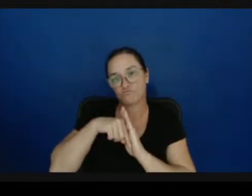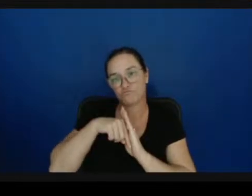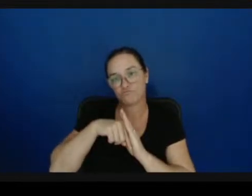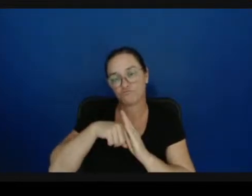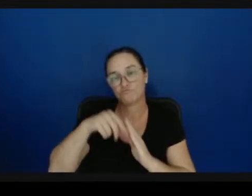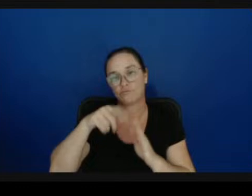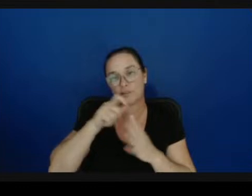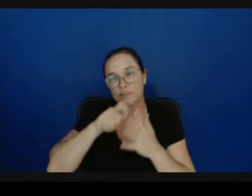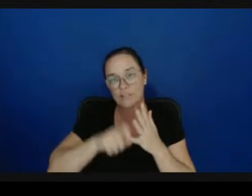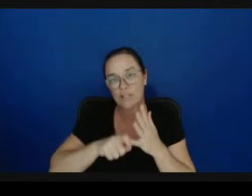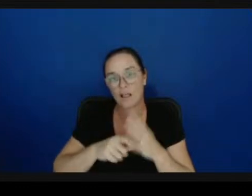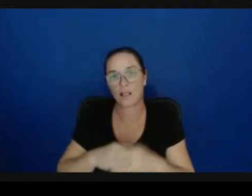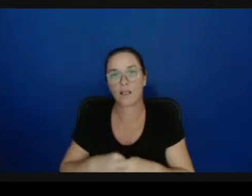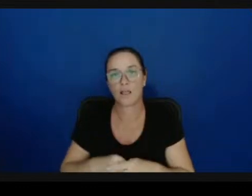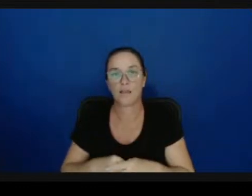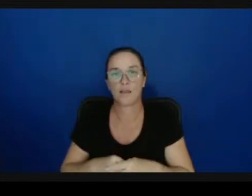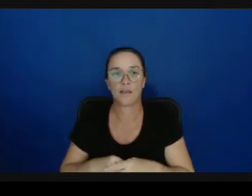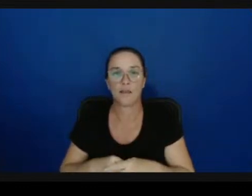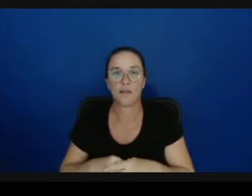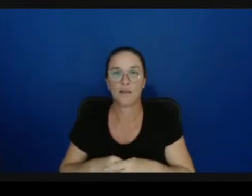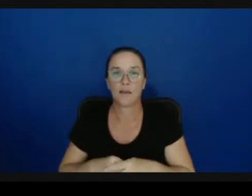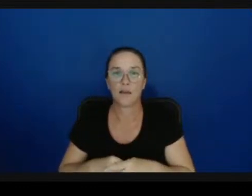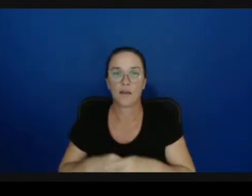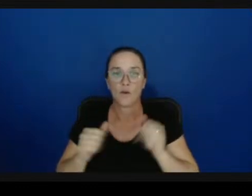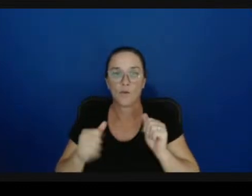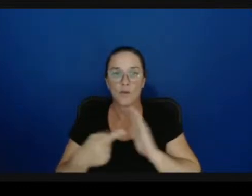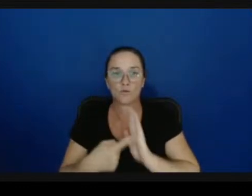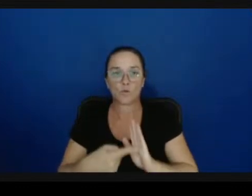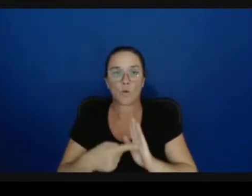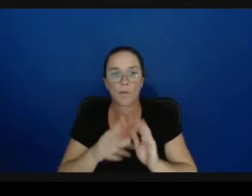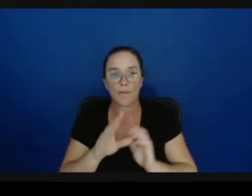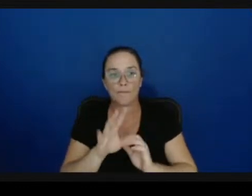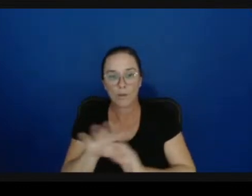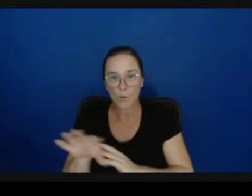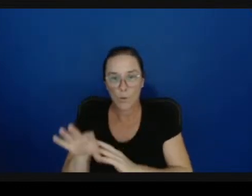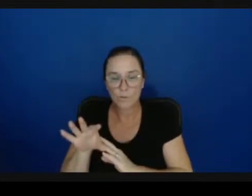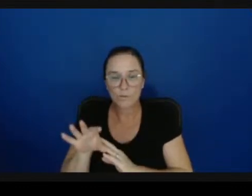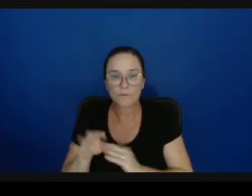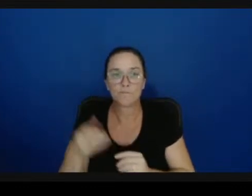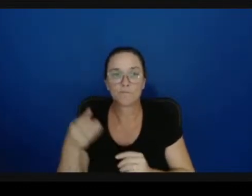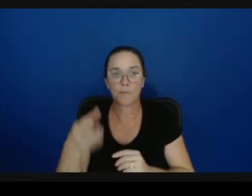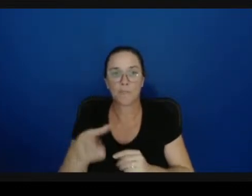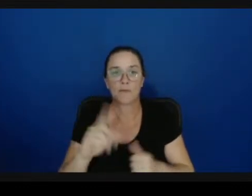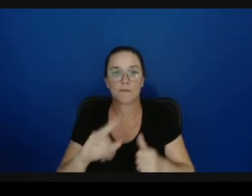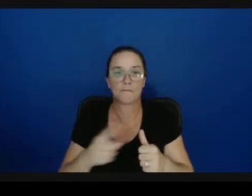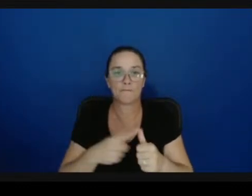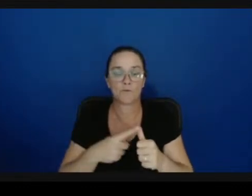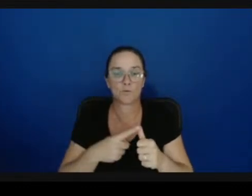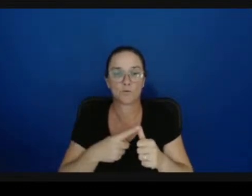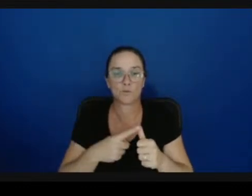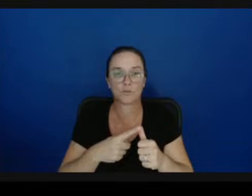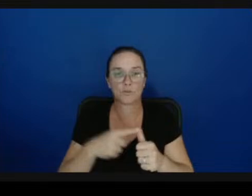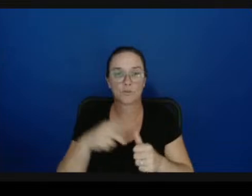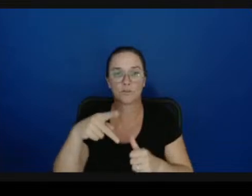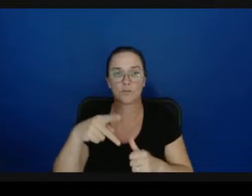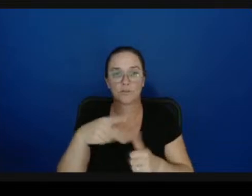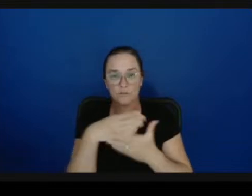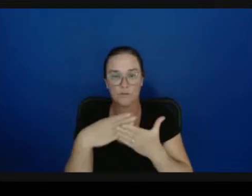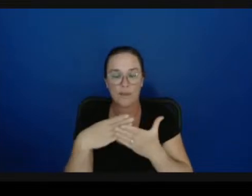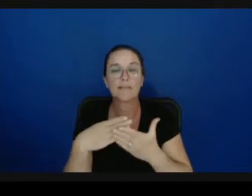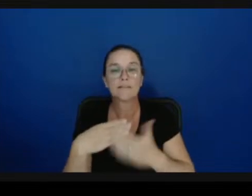imagery of each phase, recap the videos as well. So here is the first phase when